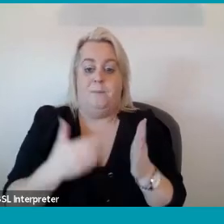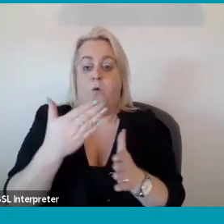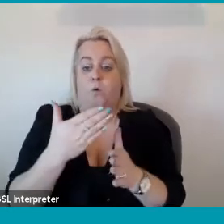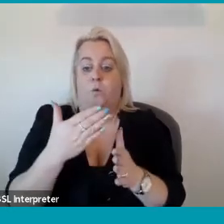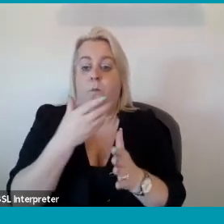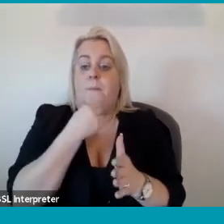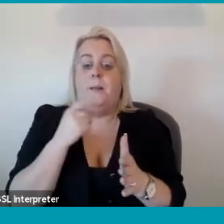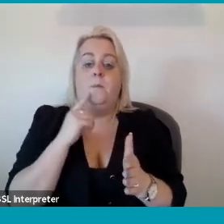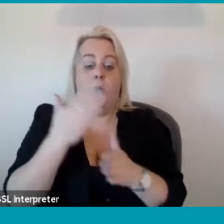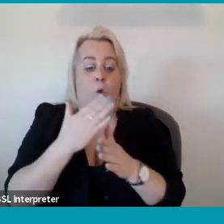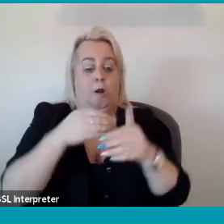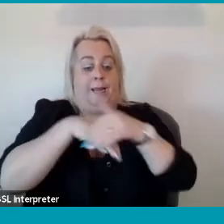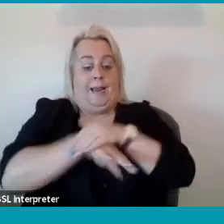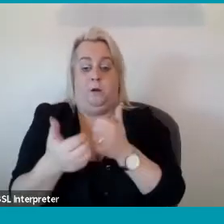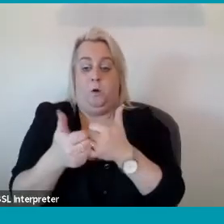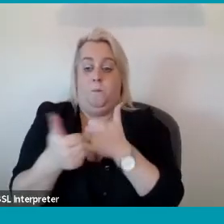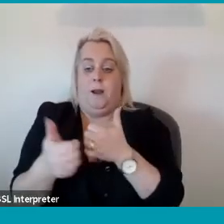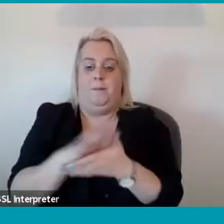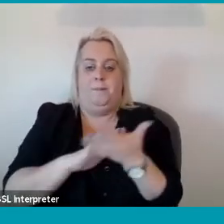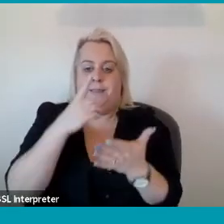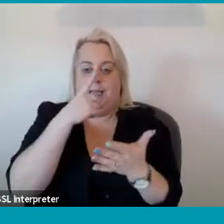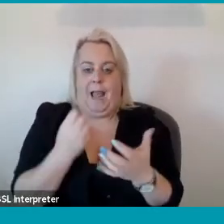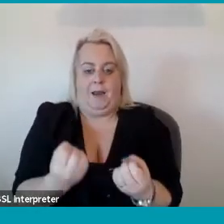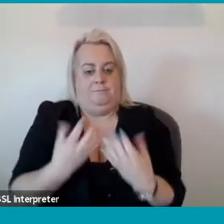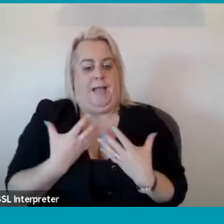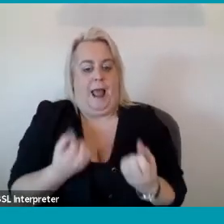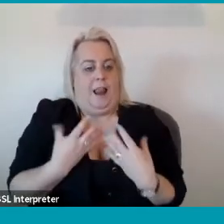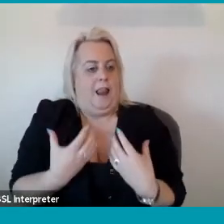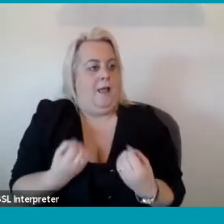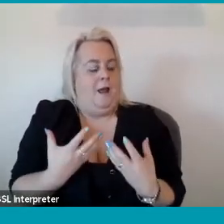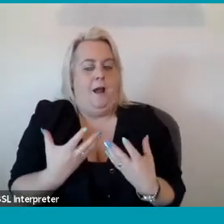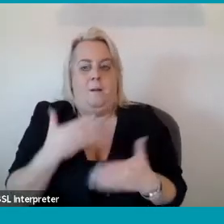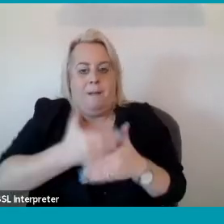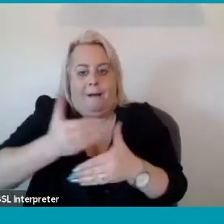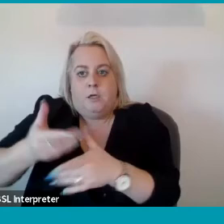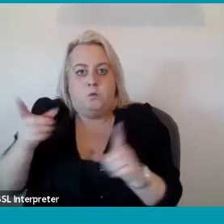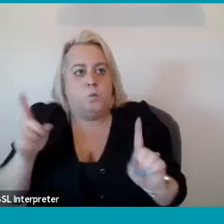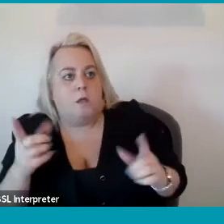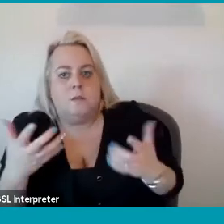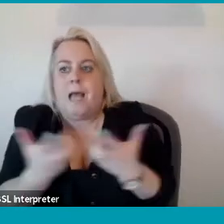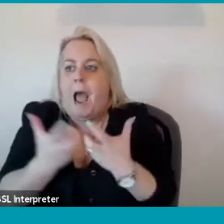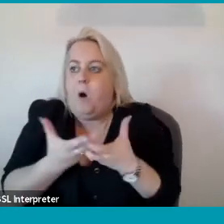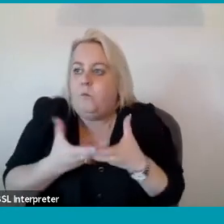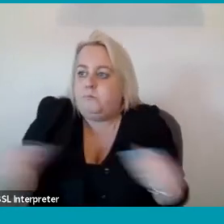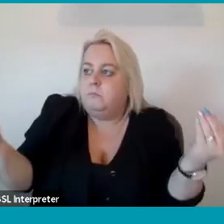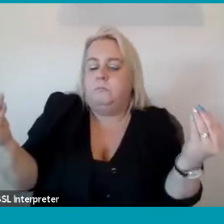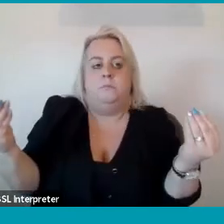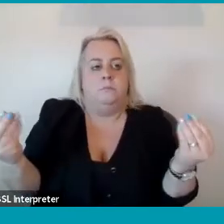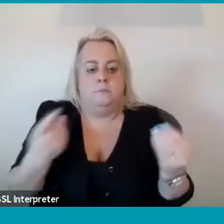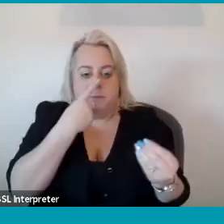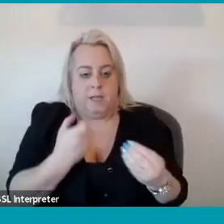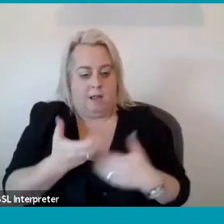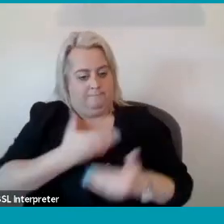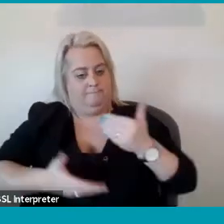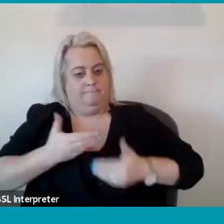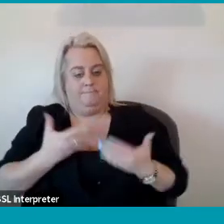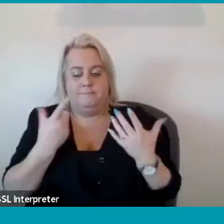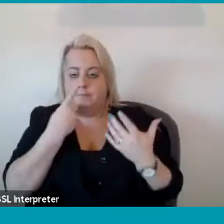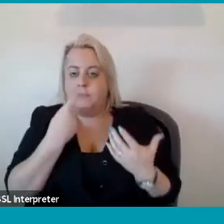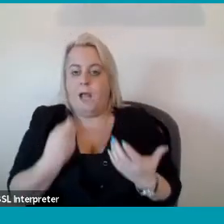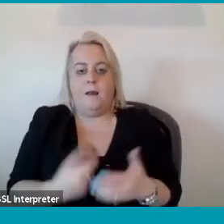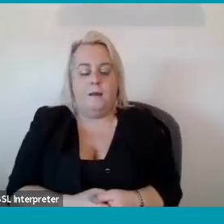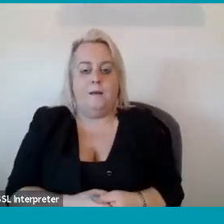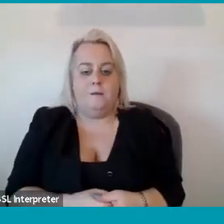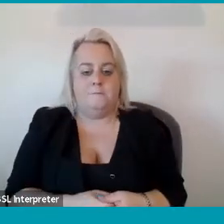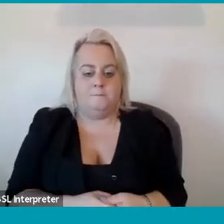our organisations who can tell us about what the barriers might be that disabled people face. And so what it means is that